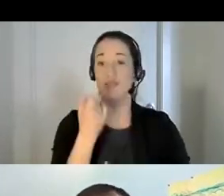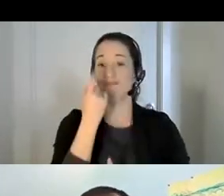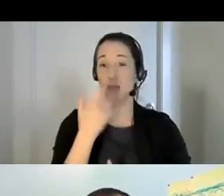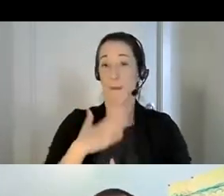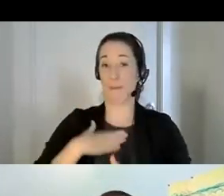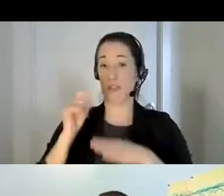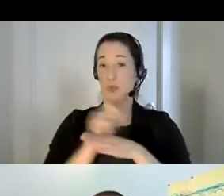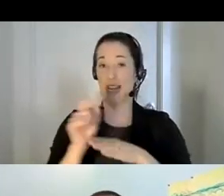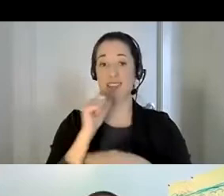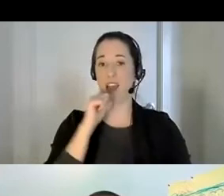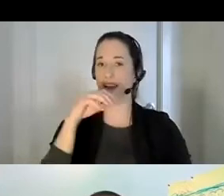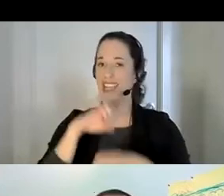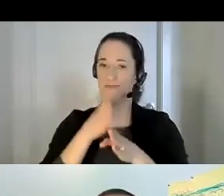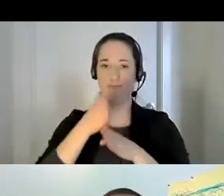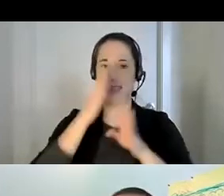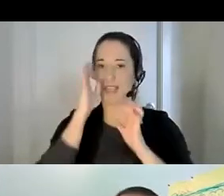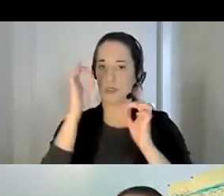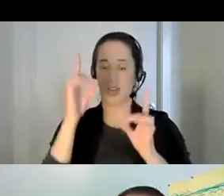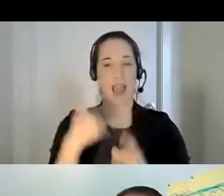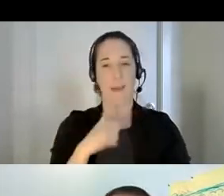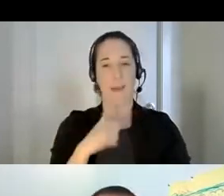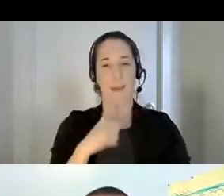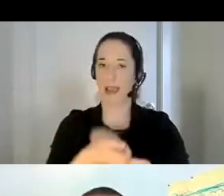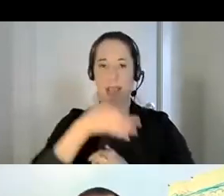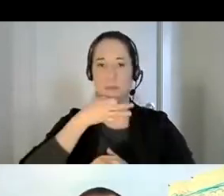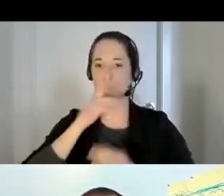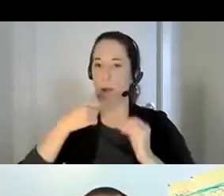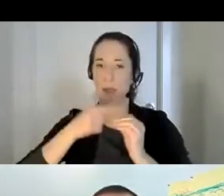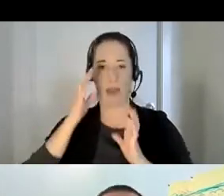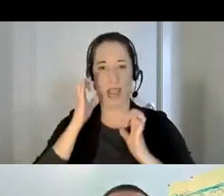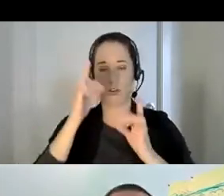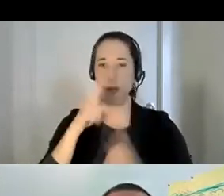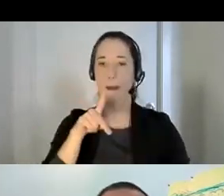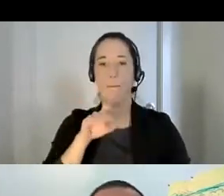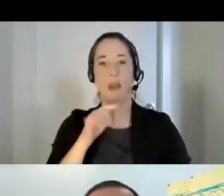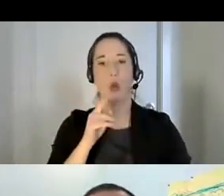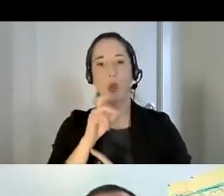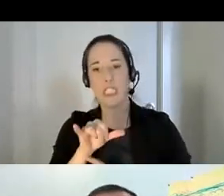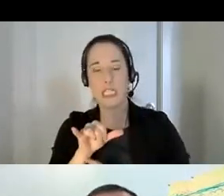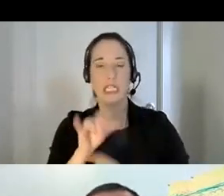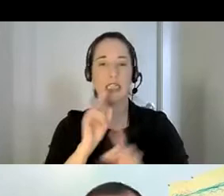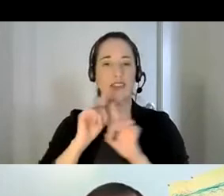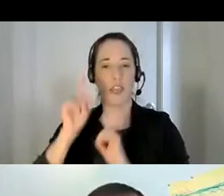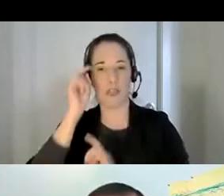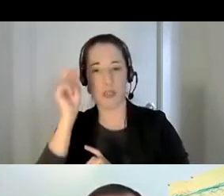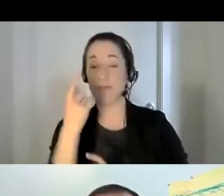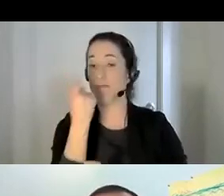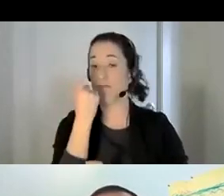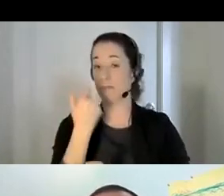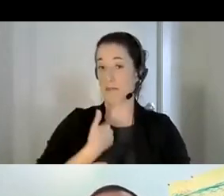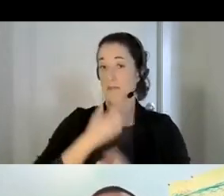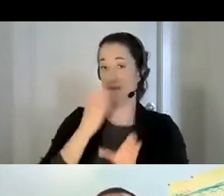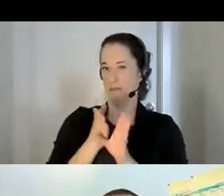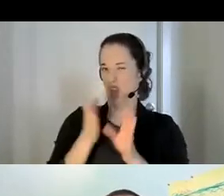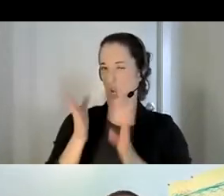education. And I'm not an expert on education, pedagogies, and theories. I'm a psychologist,